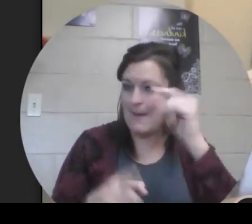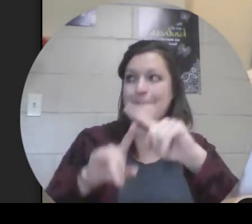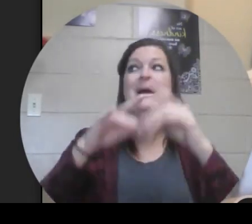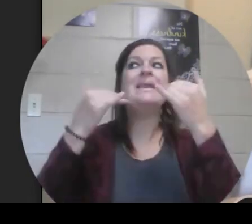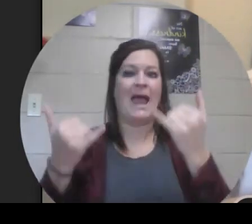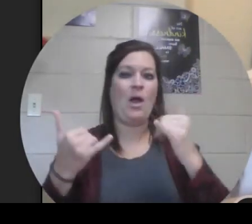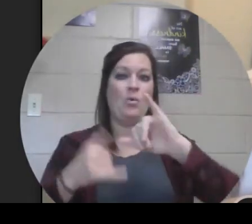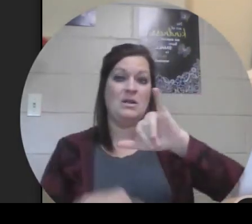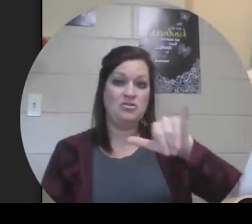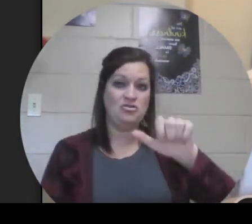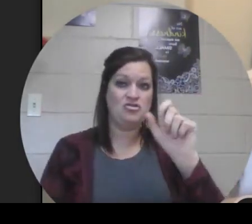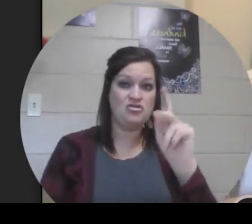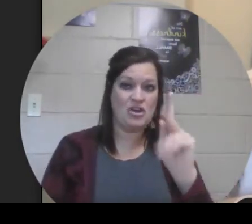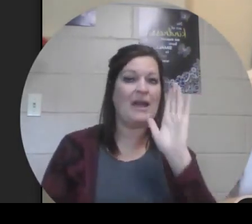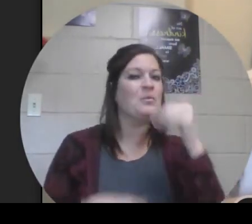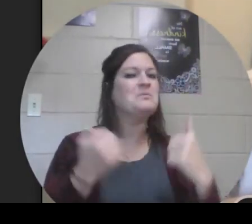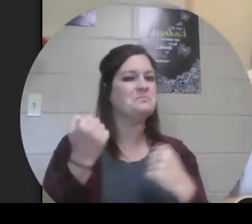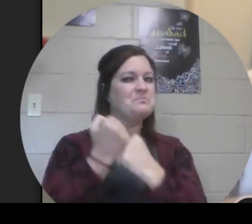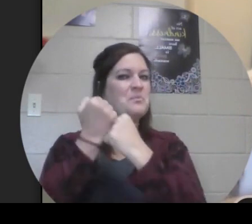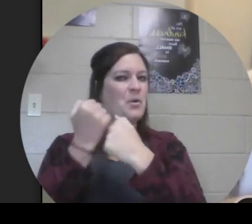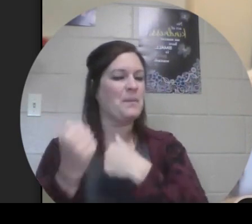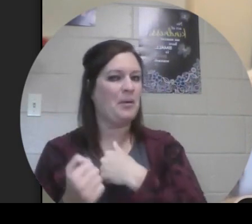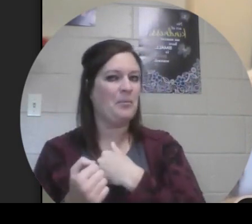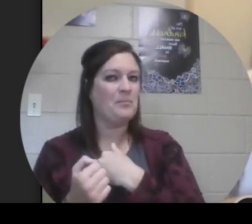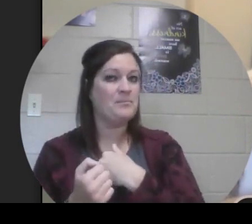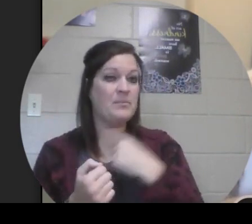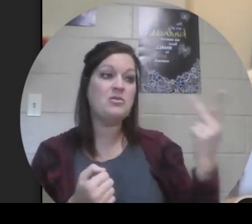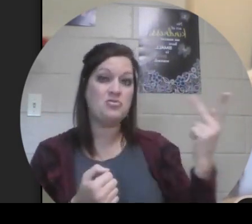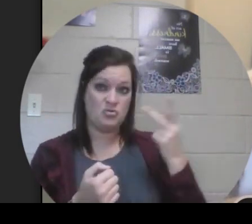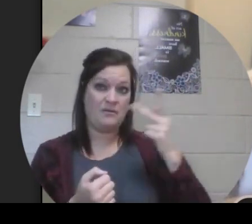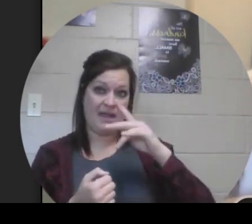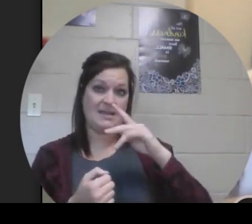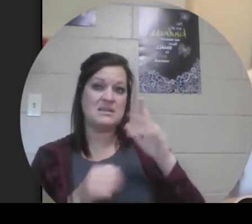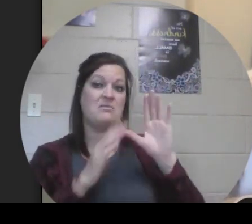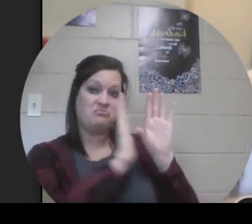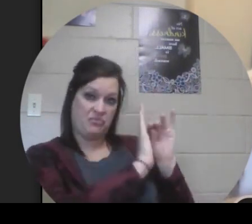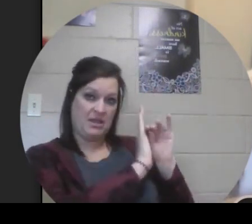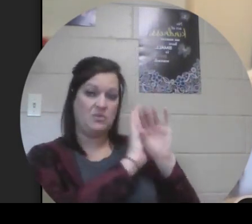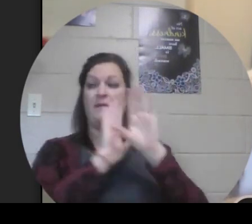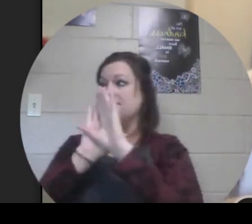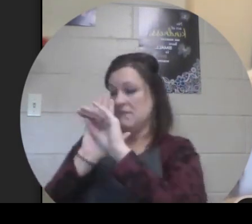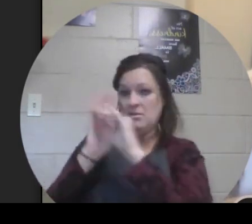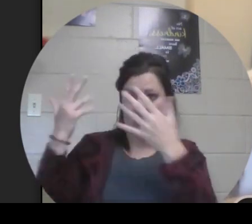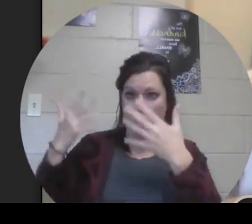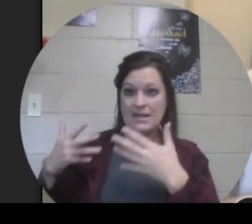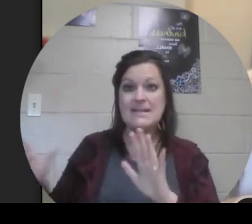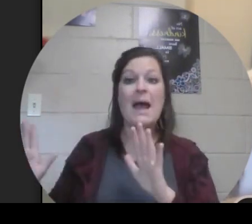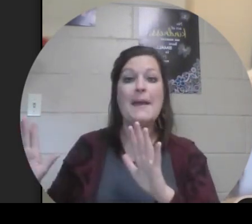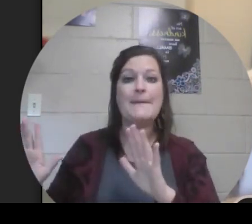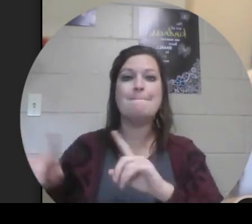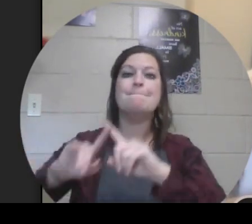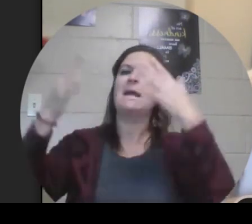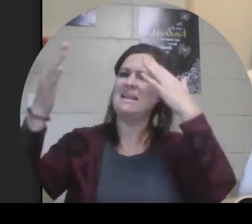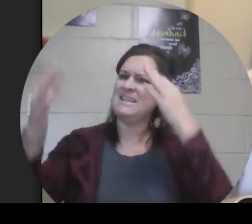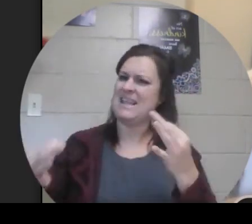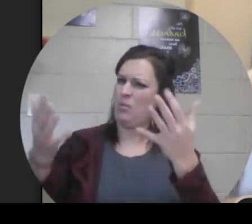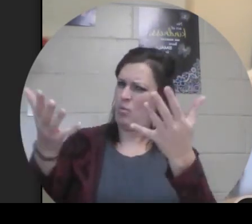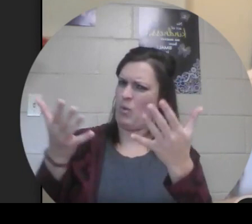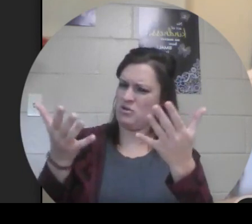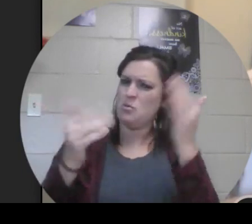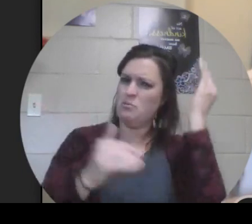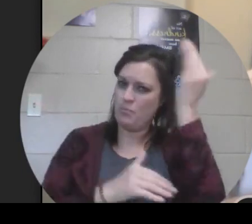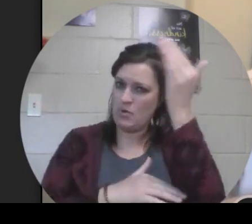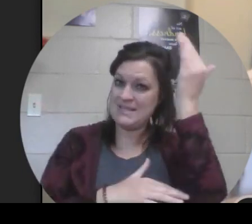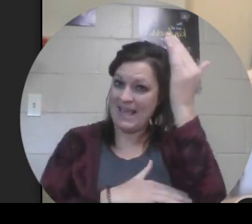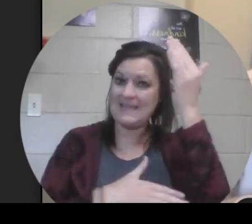on my side. Jack and I filmed our statements about each other, but we decided to do our own reveals in person. It'll